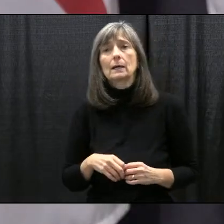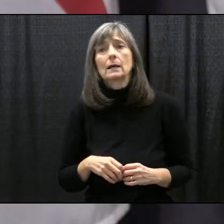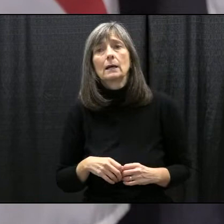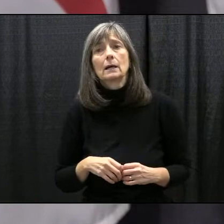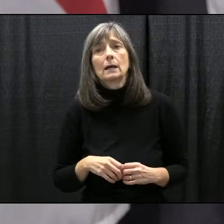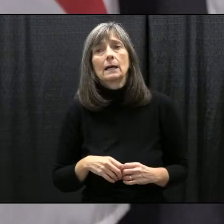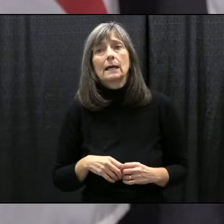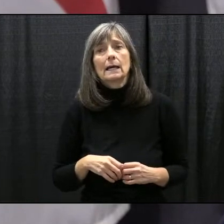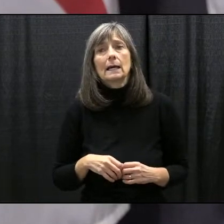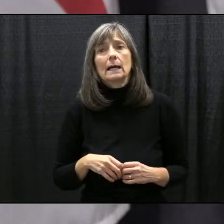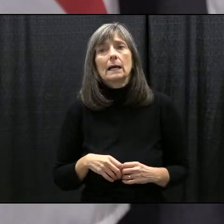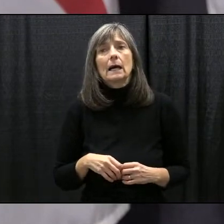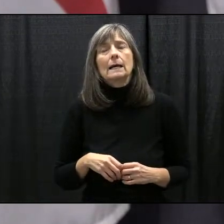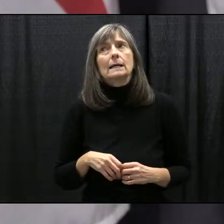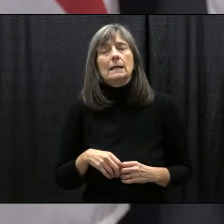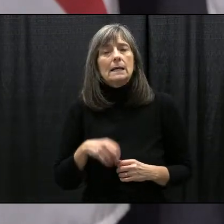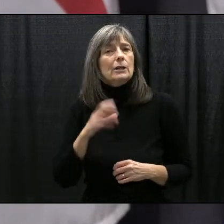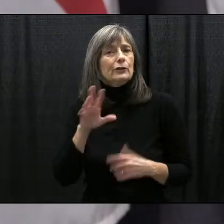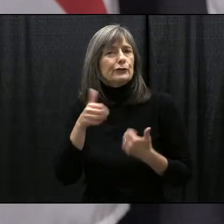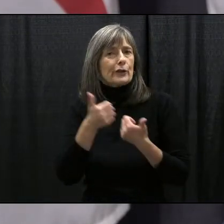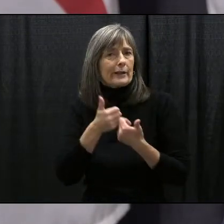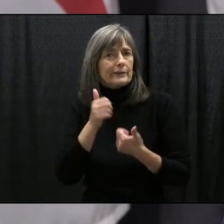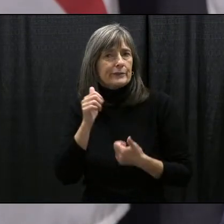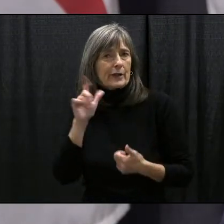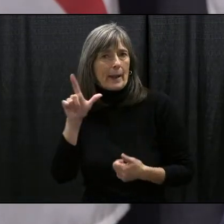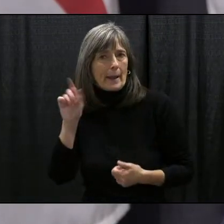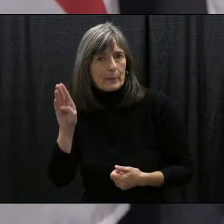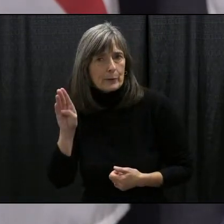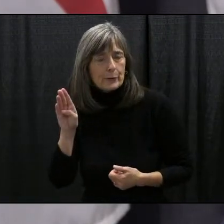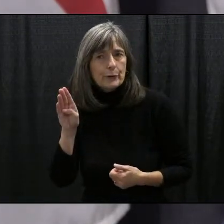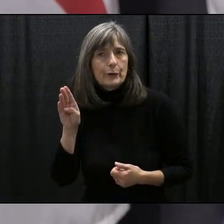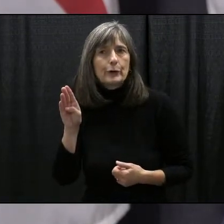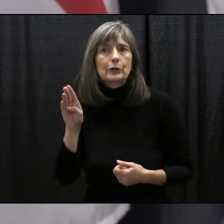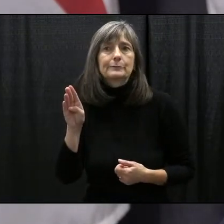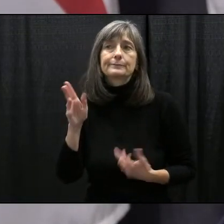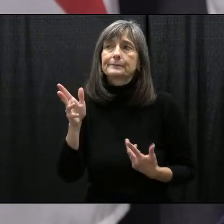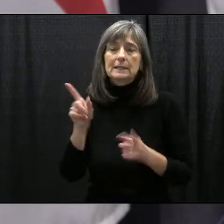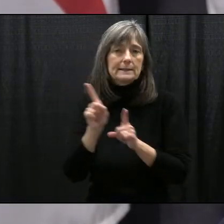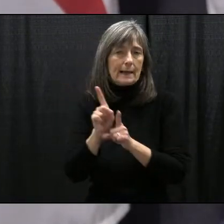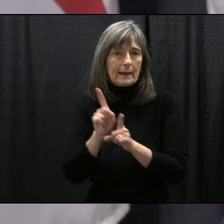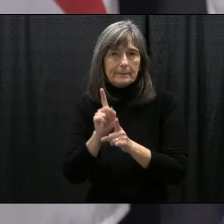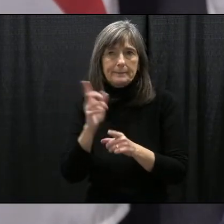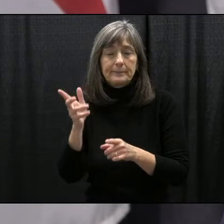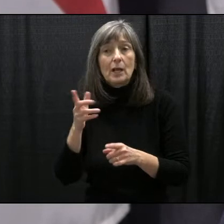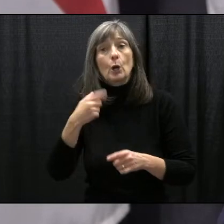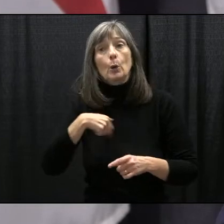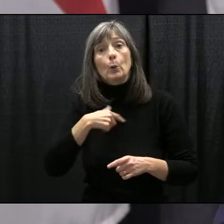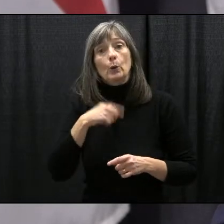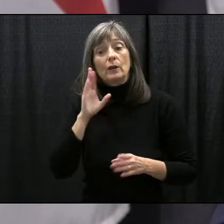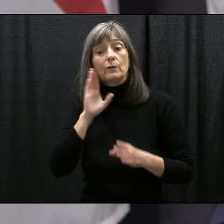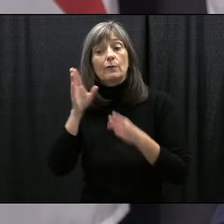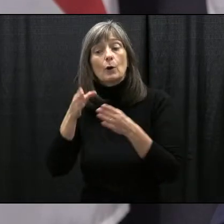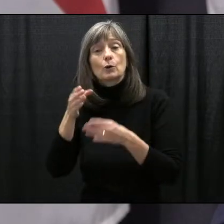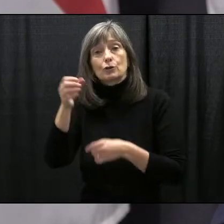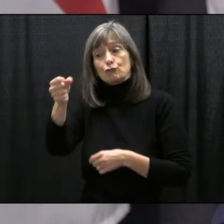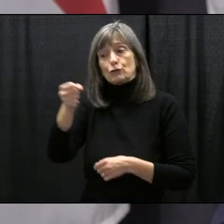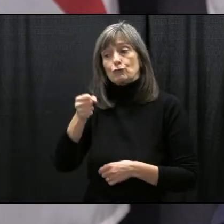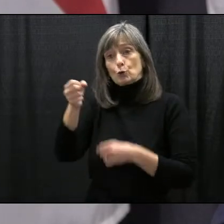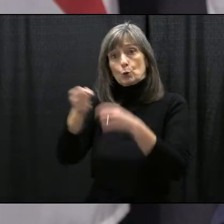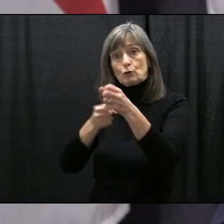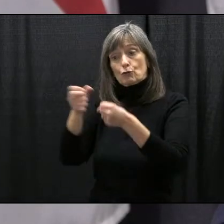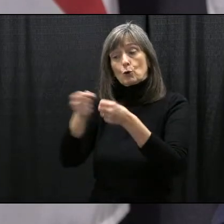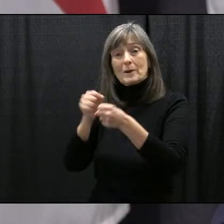think the challenge in Labrador is the same challenge that Labrador often has. We focused on recruitment of